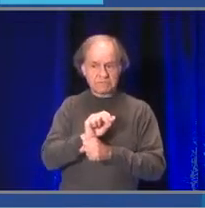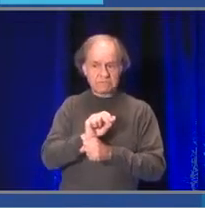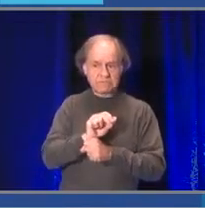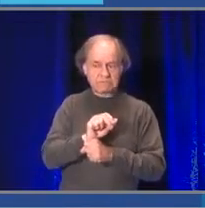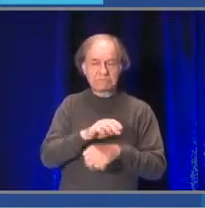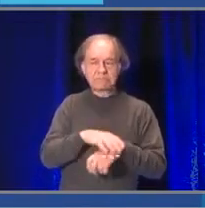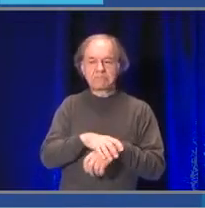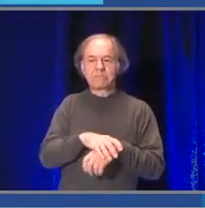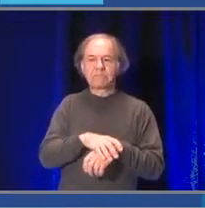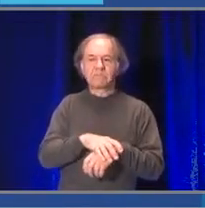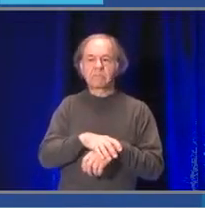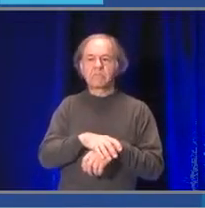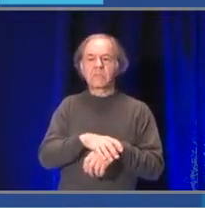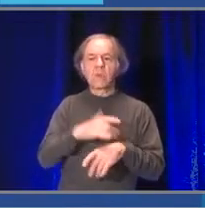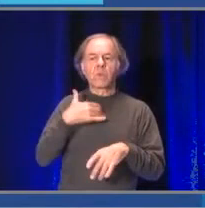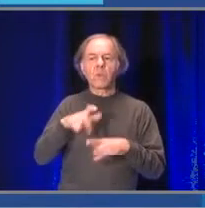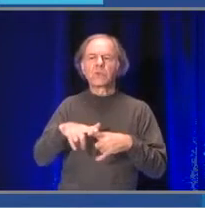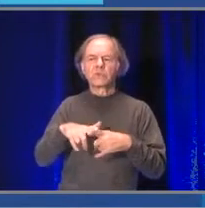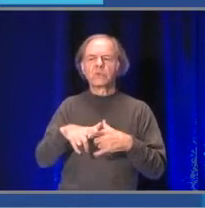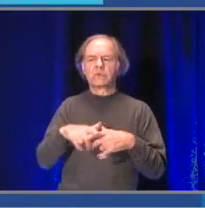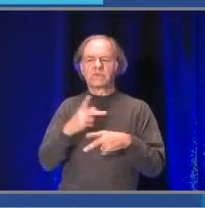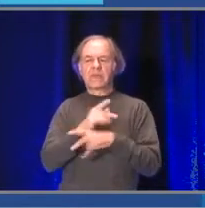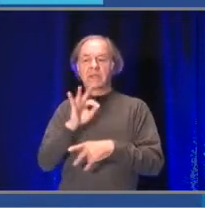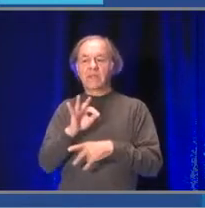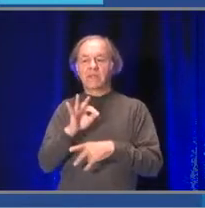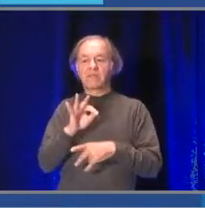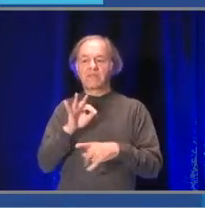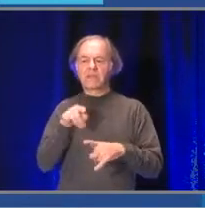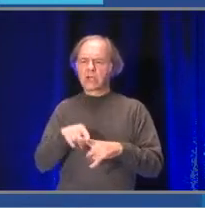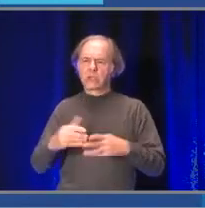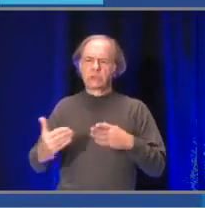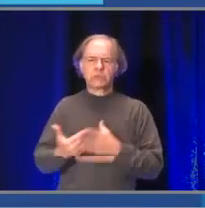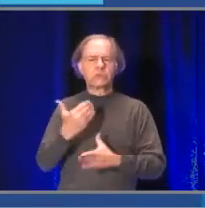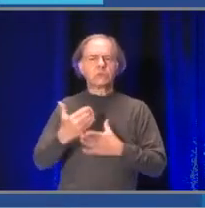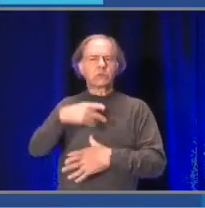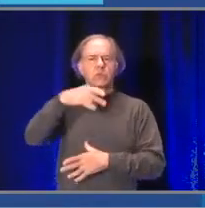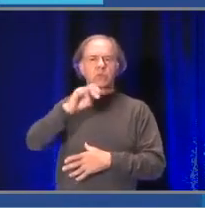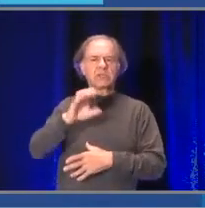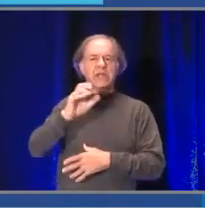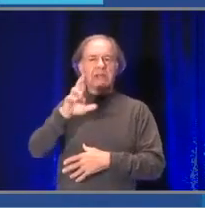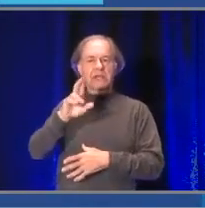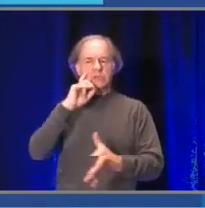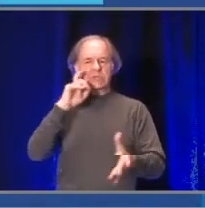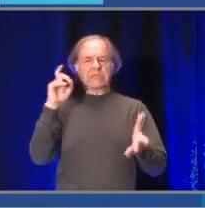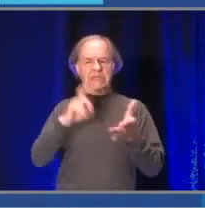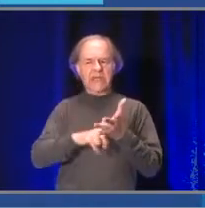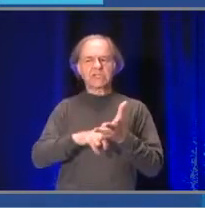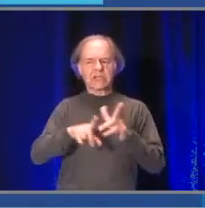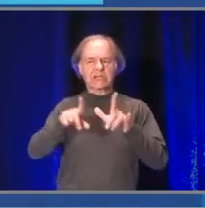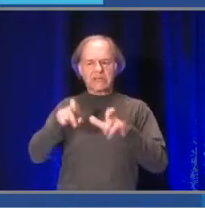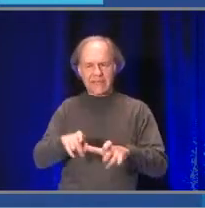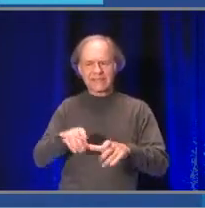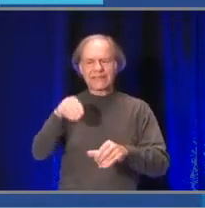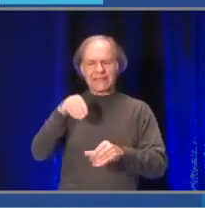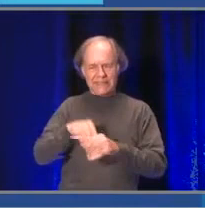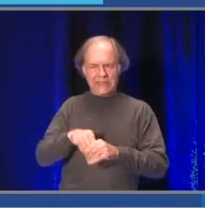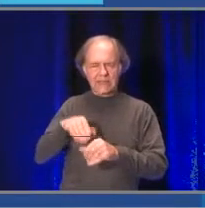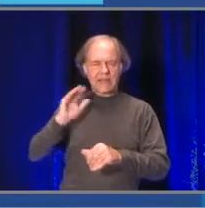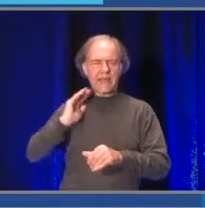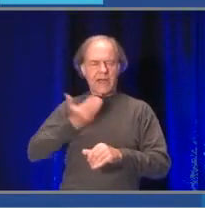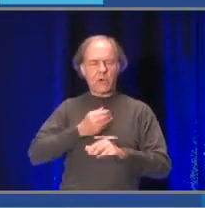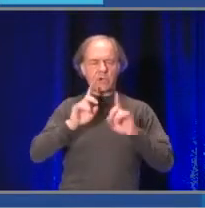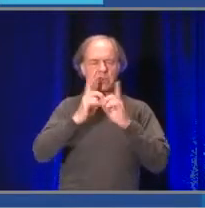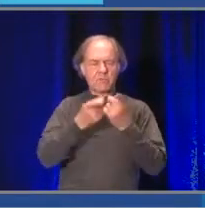Center. So we can establish a state-of-the-art prostate cancer detection assay in the Department of